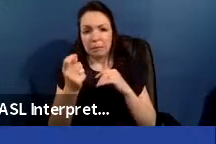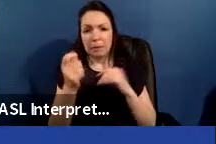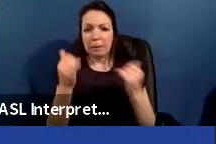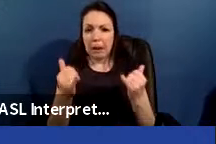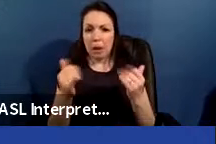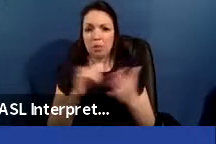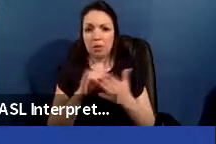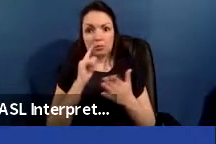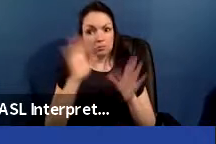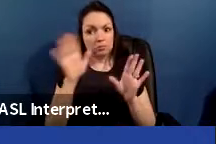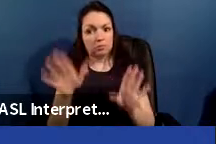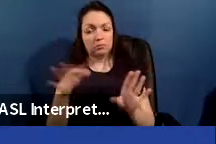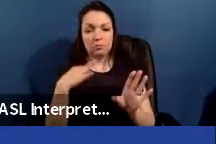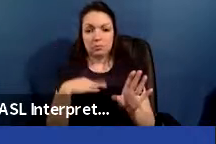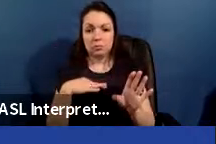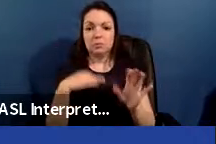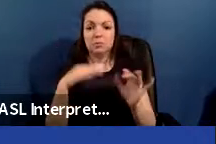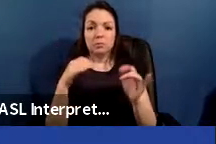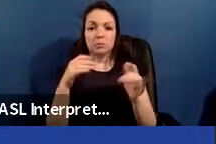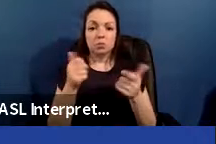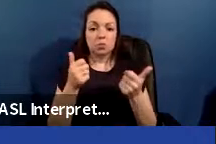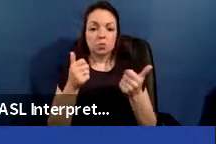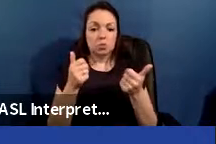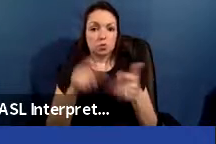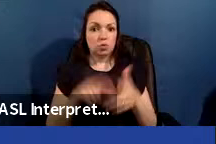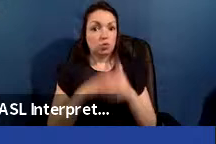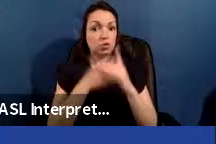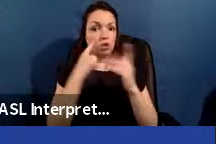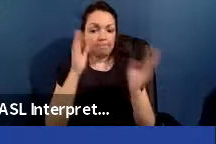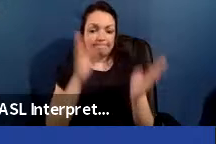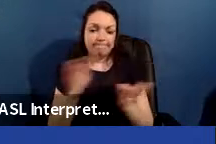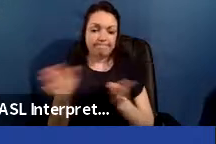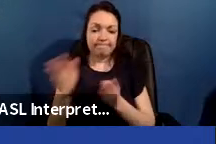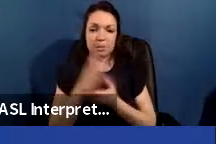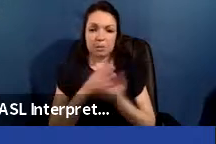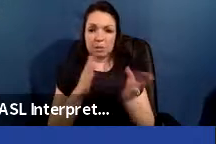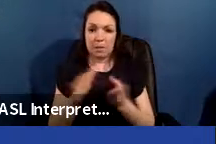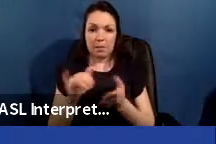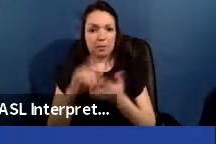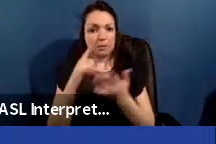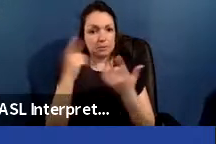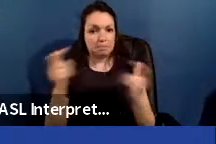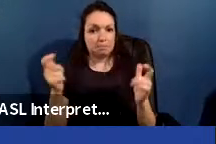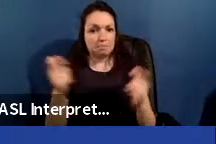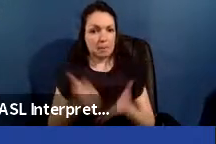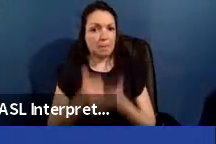we can start getting actual plans together. So that is a big help.